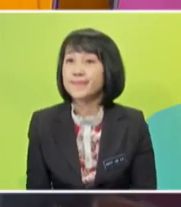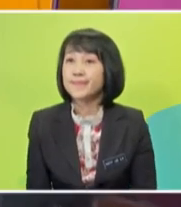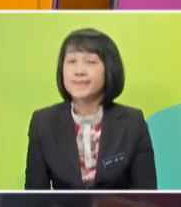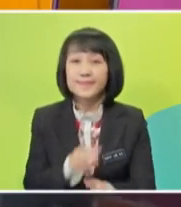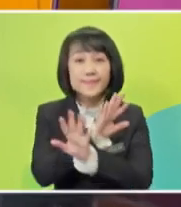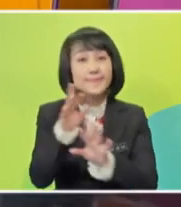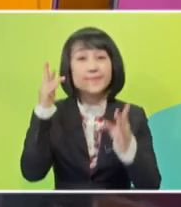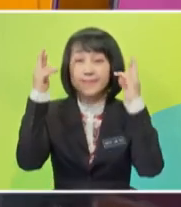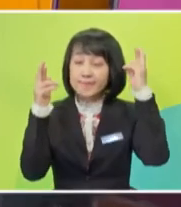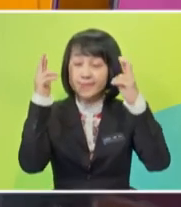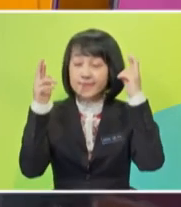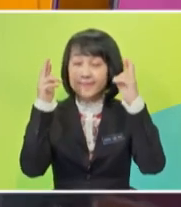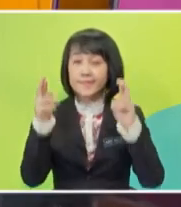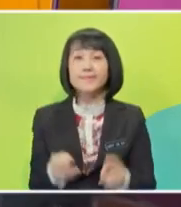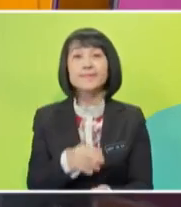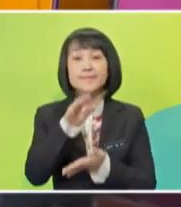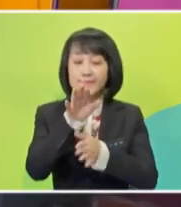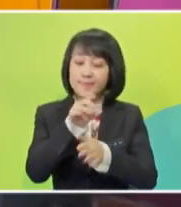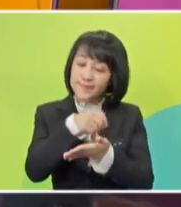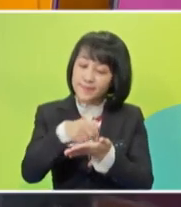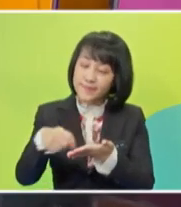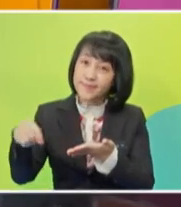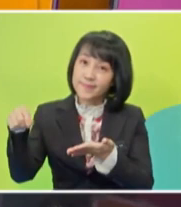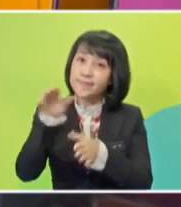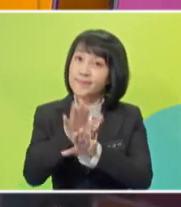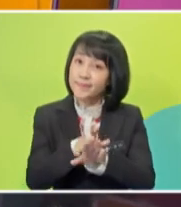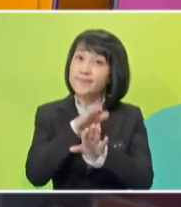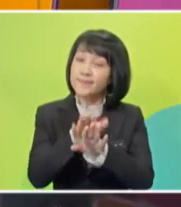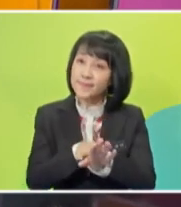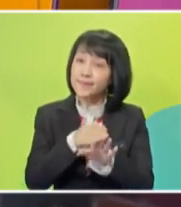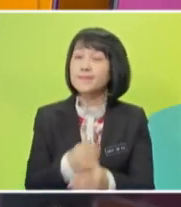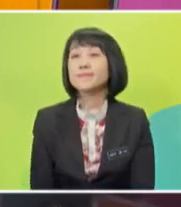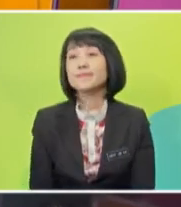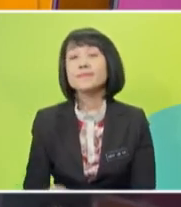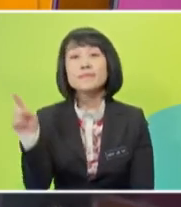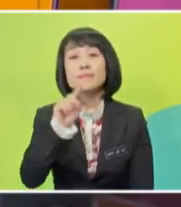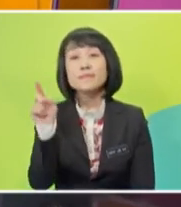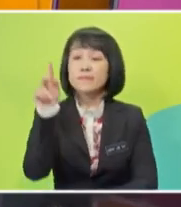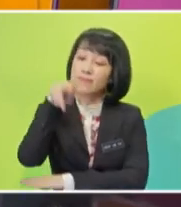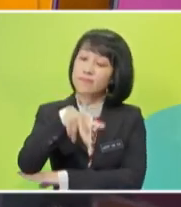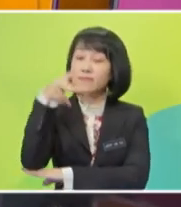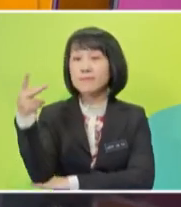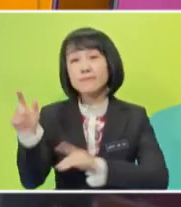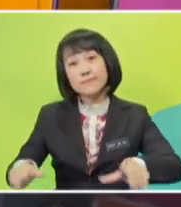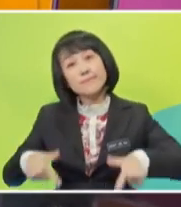your time. So where does the penguin live? If it does not live in the ocean, where does it